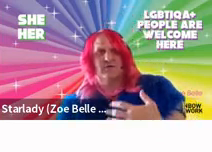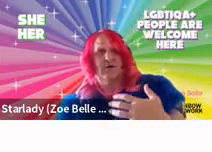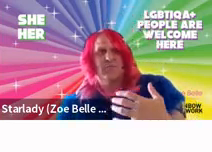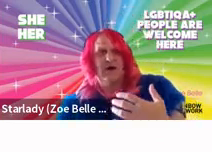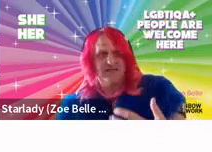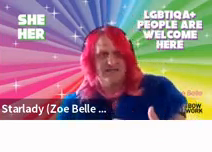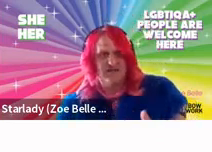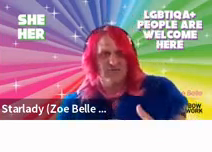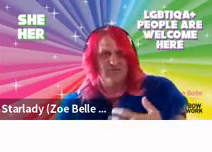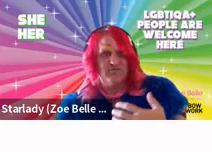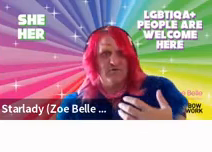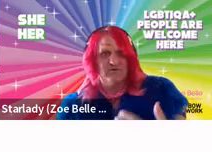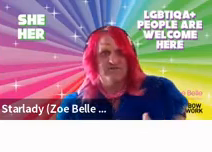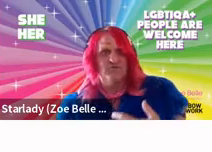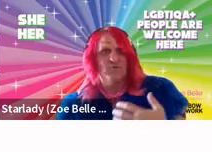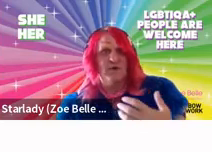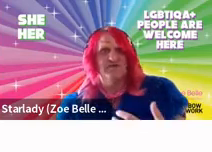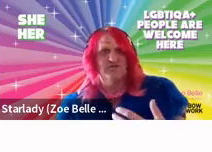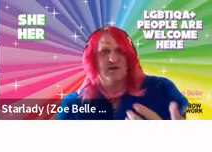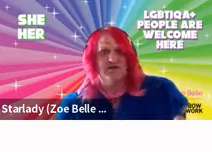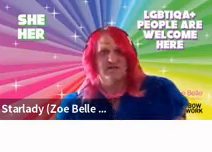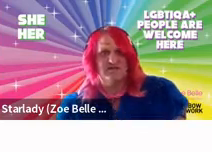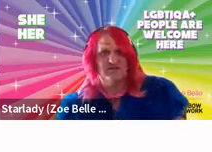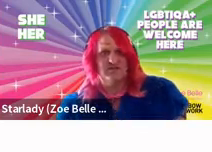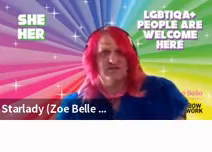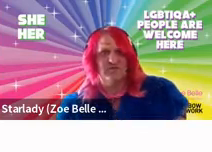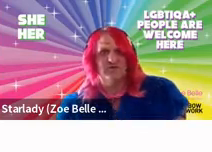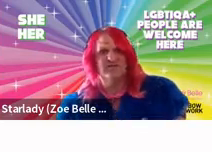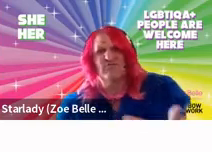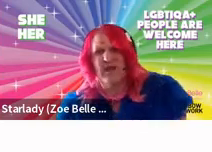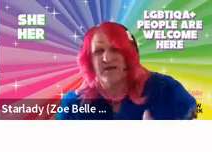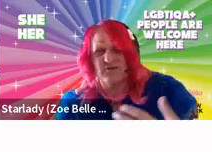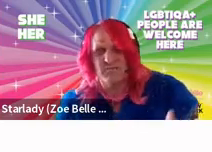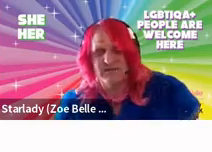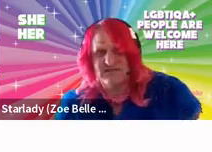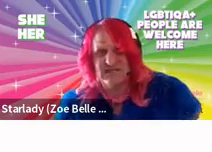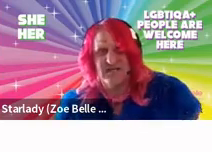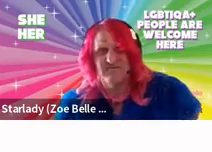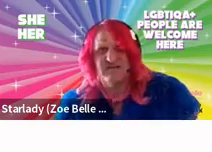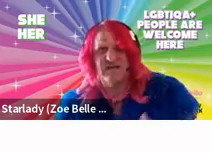pass. So passing refers to when trans and gender diverse are